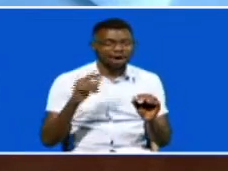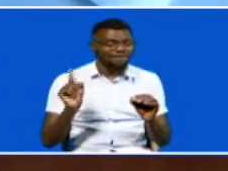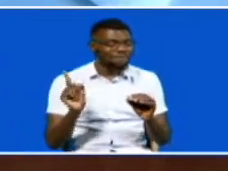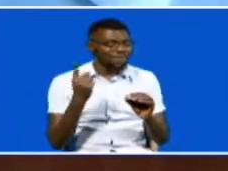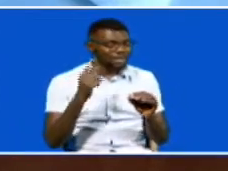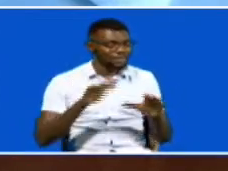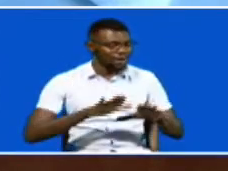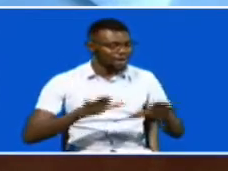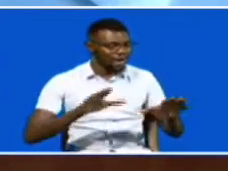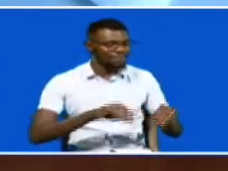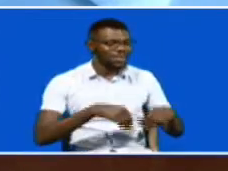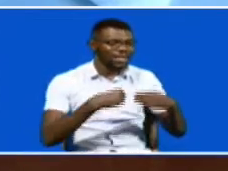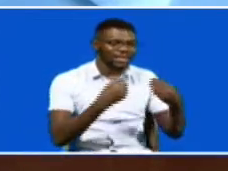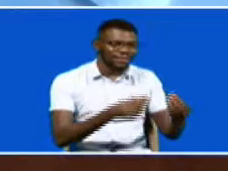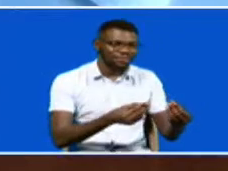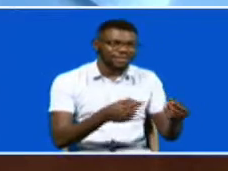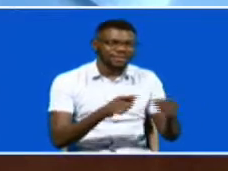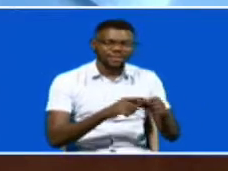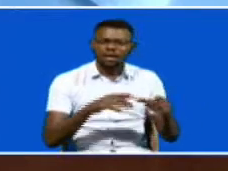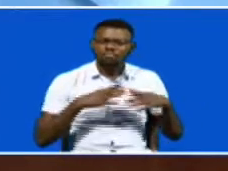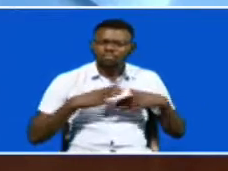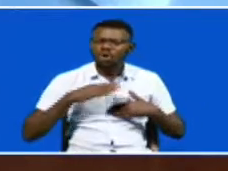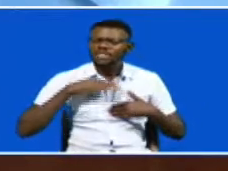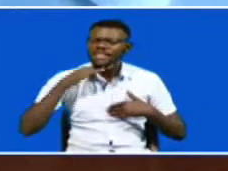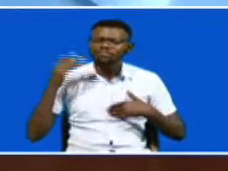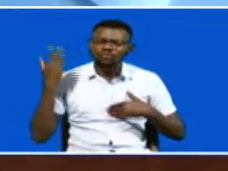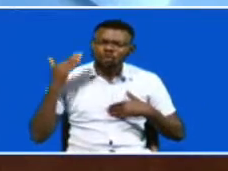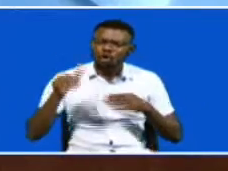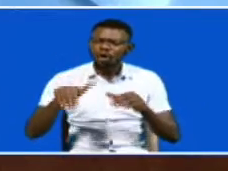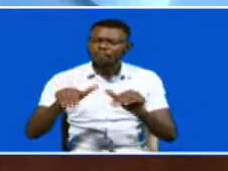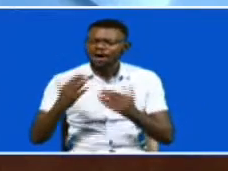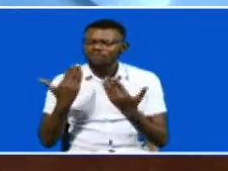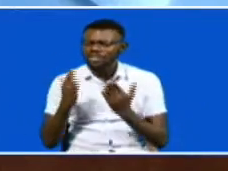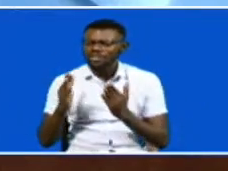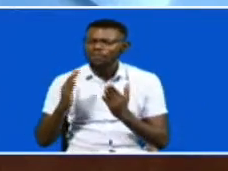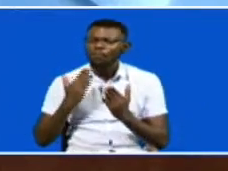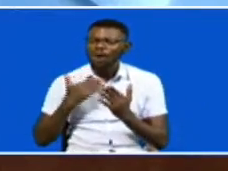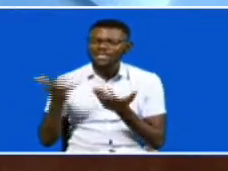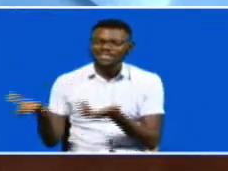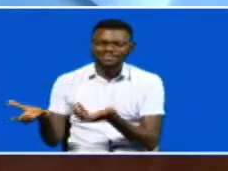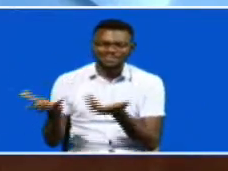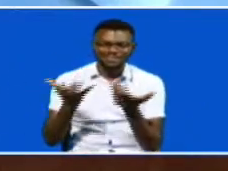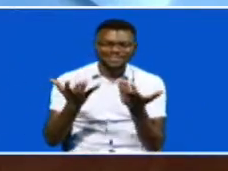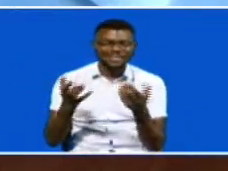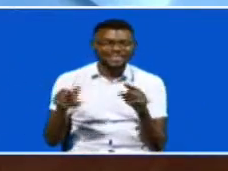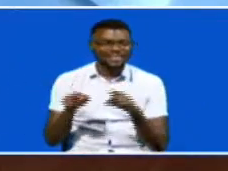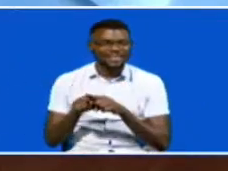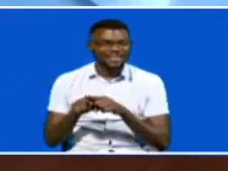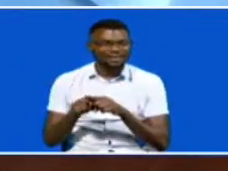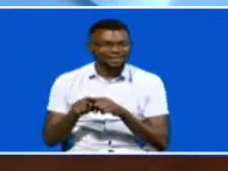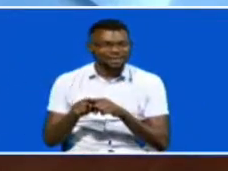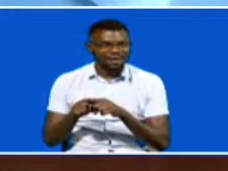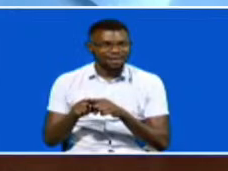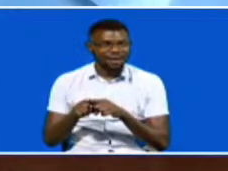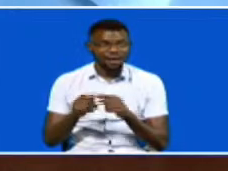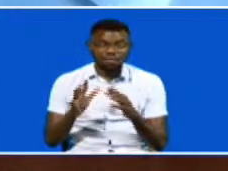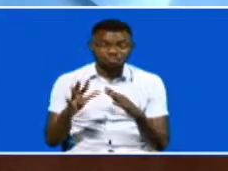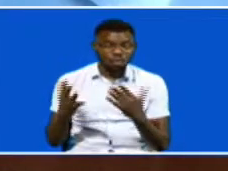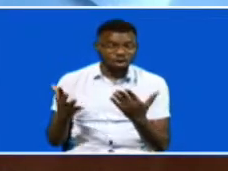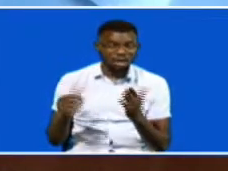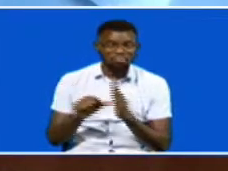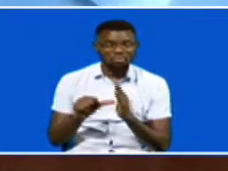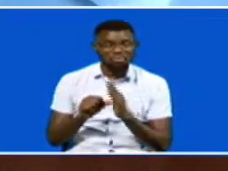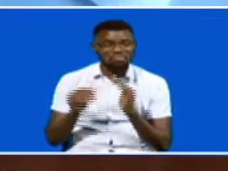for the land and then for the graves of their kin buried on the land. They insist that failing to do so will attract a bad omen